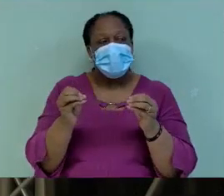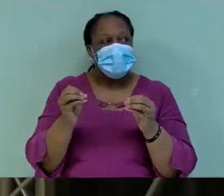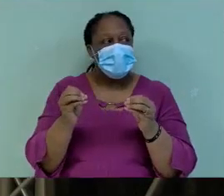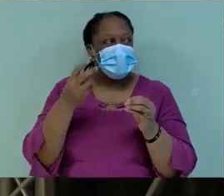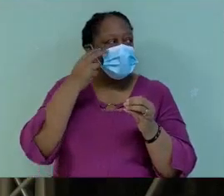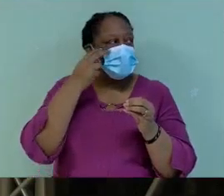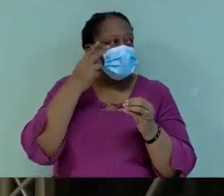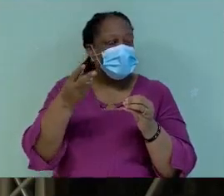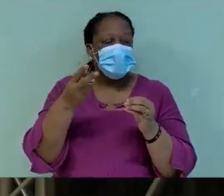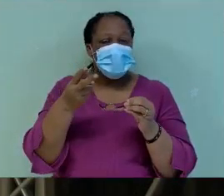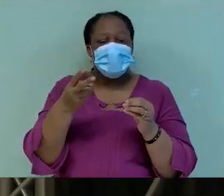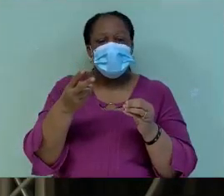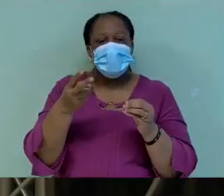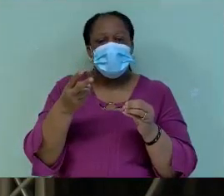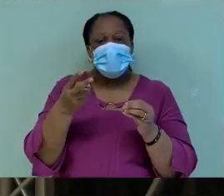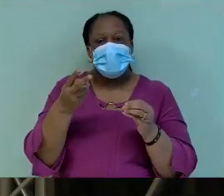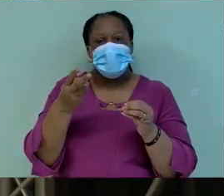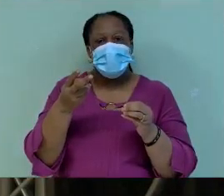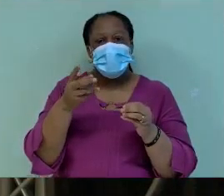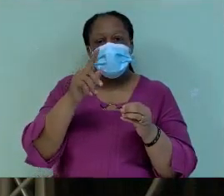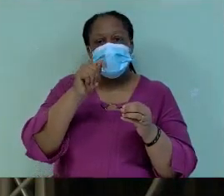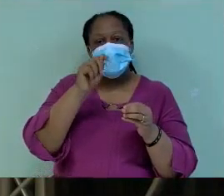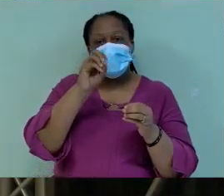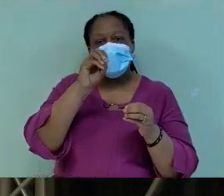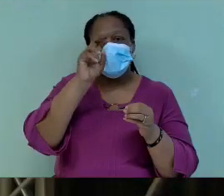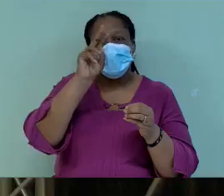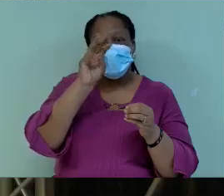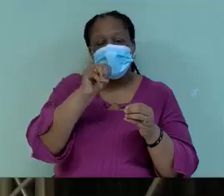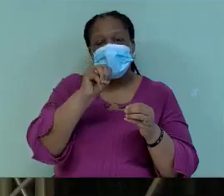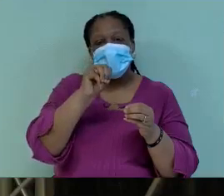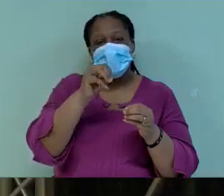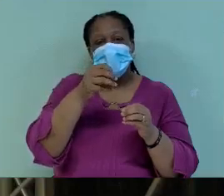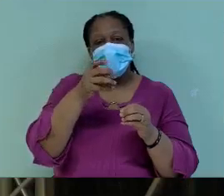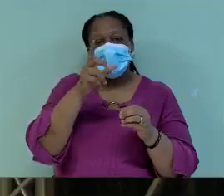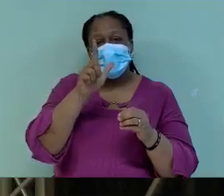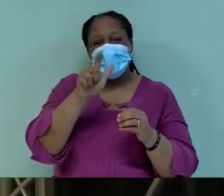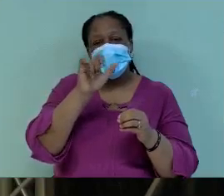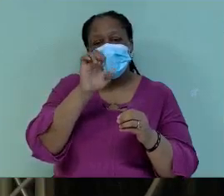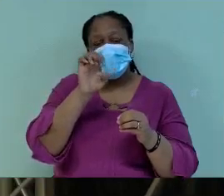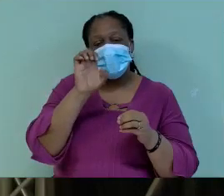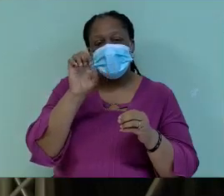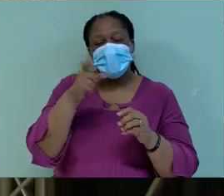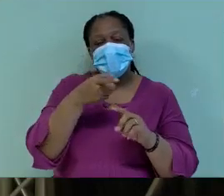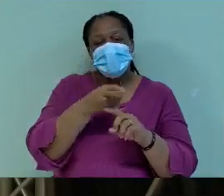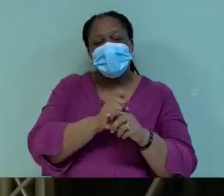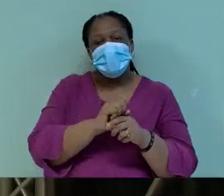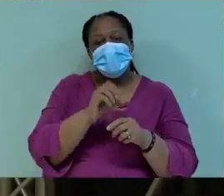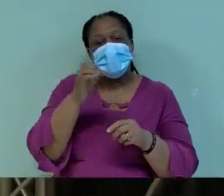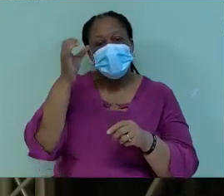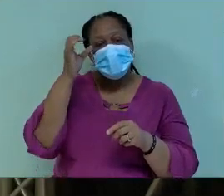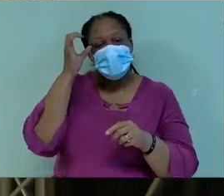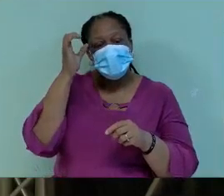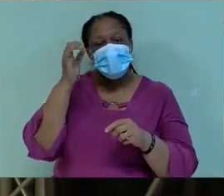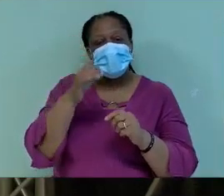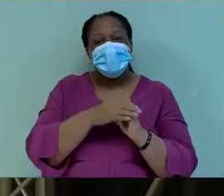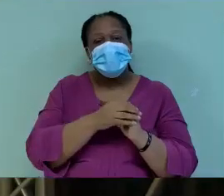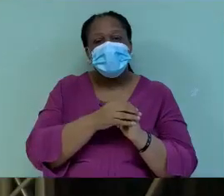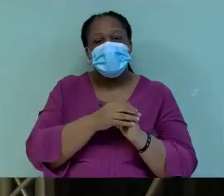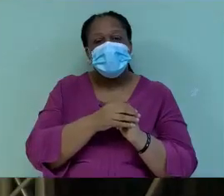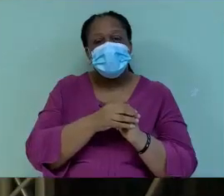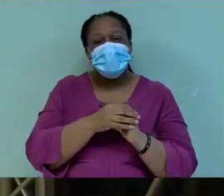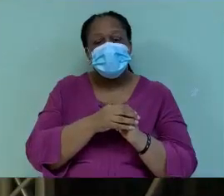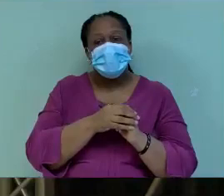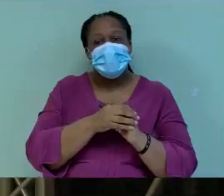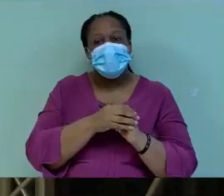Ambassador, Tom Lee, and from the Republic of China,